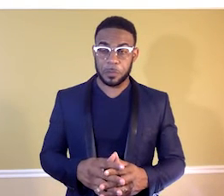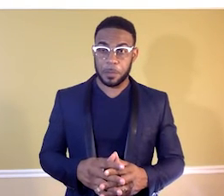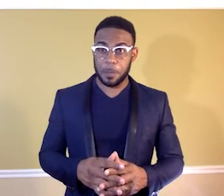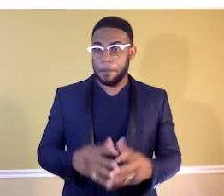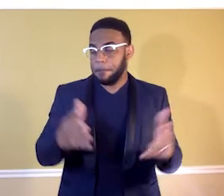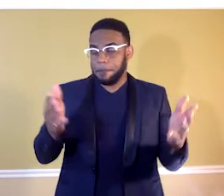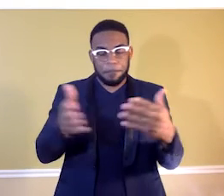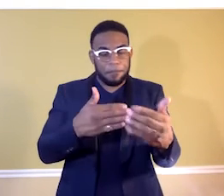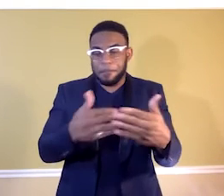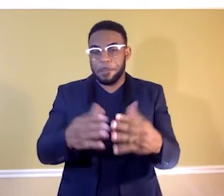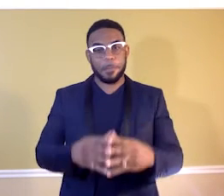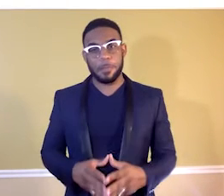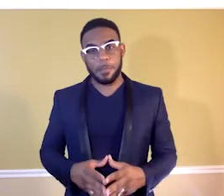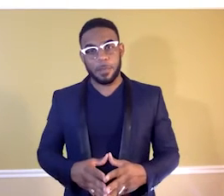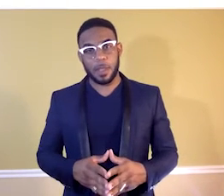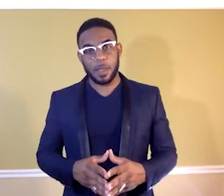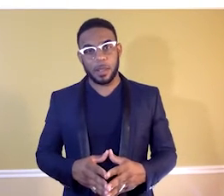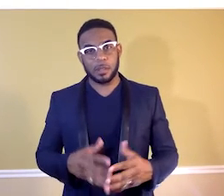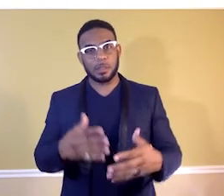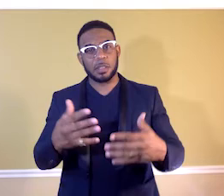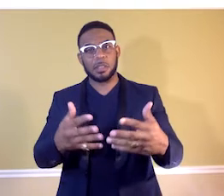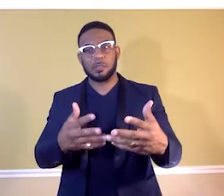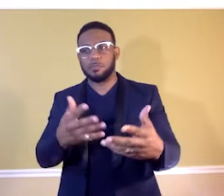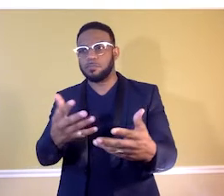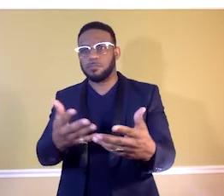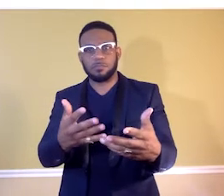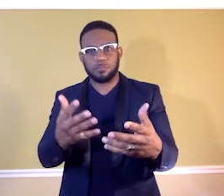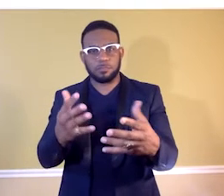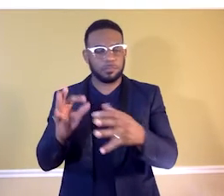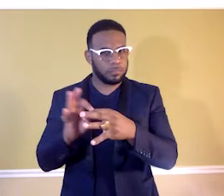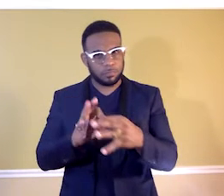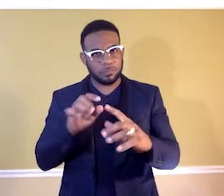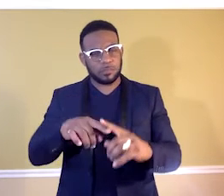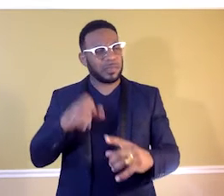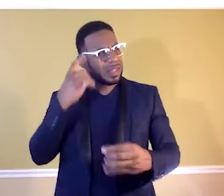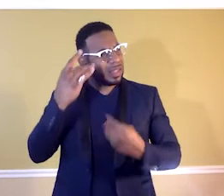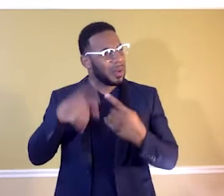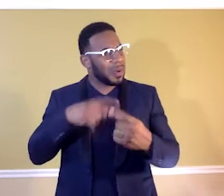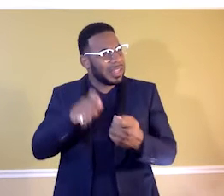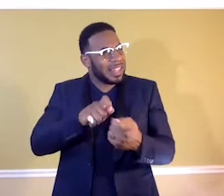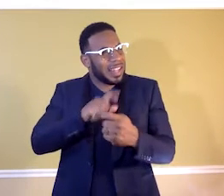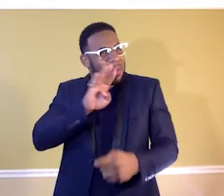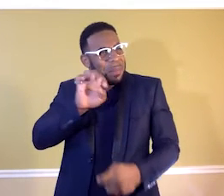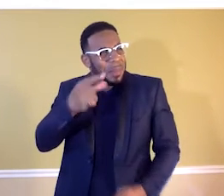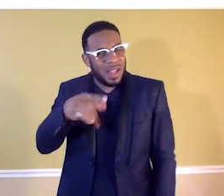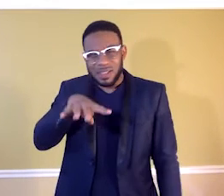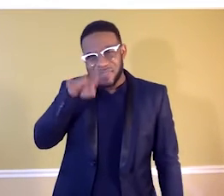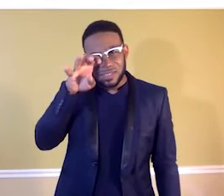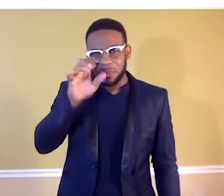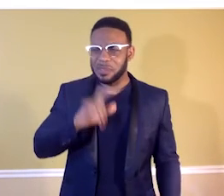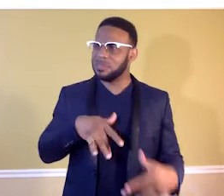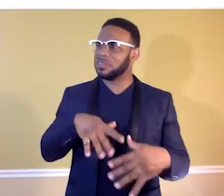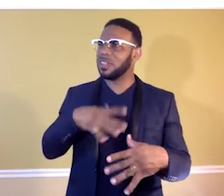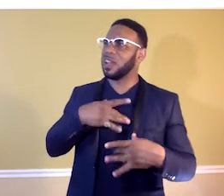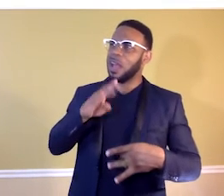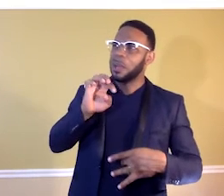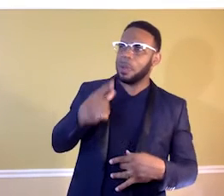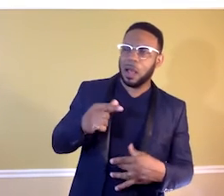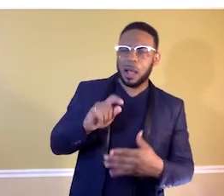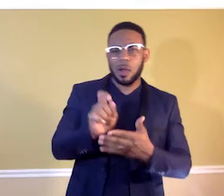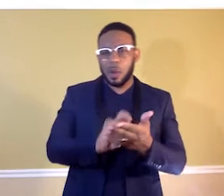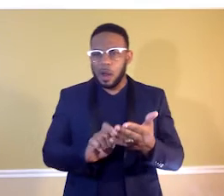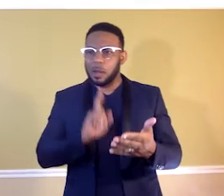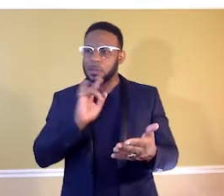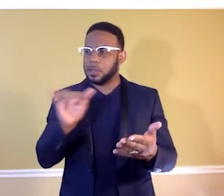So anyway, I kind of came about this thing when I was thinking, what exactly is a blog? A lot of people write blogs or articles that